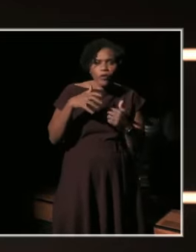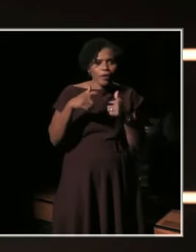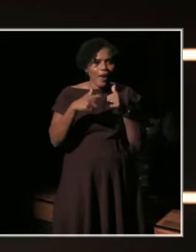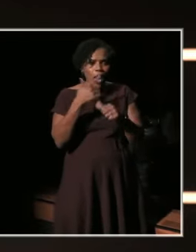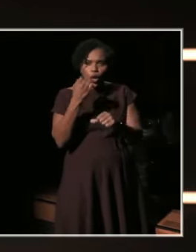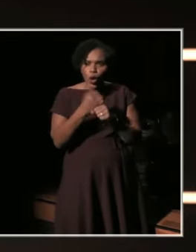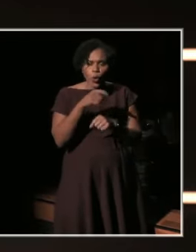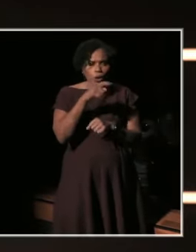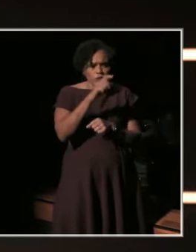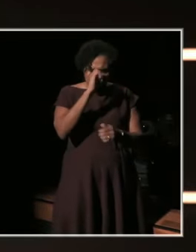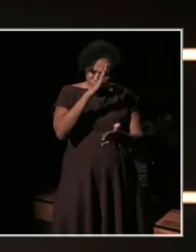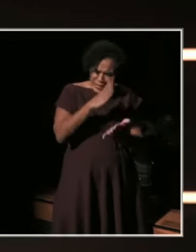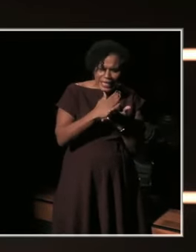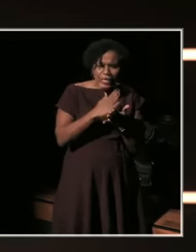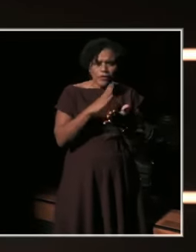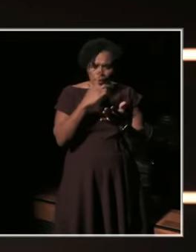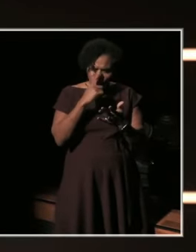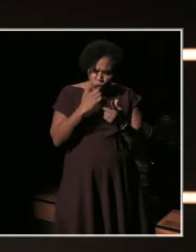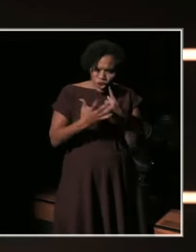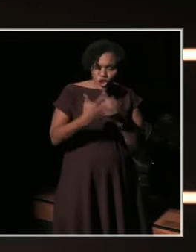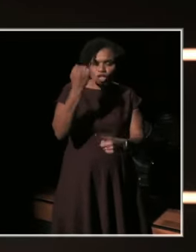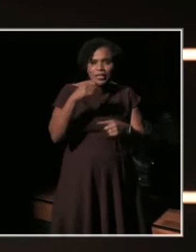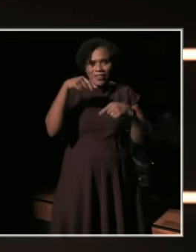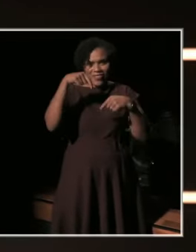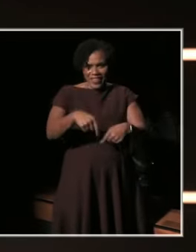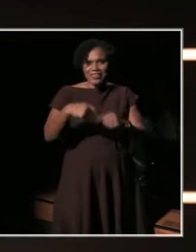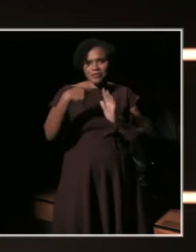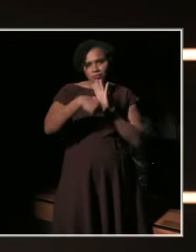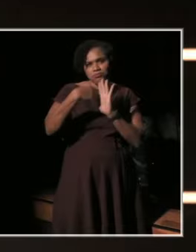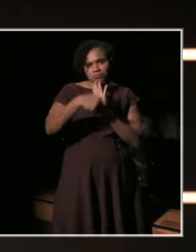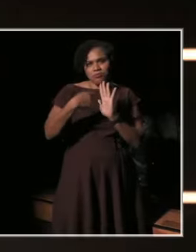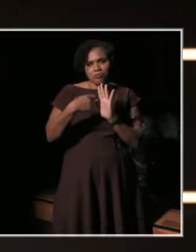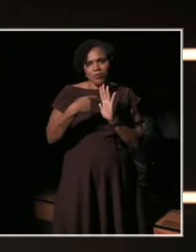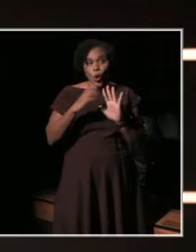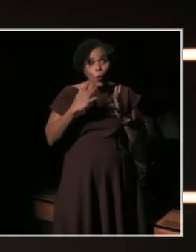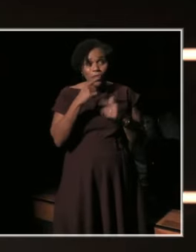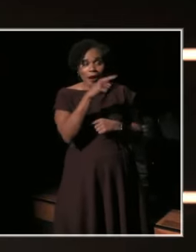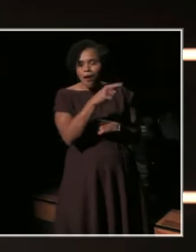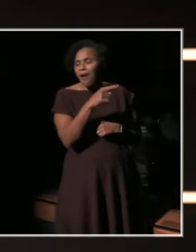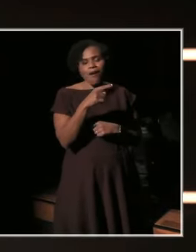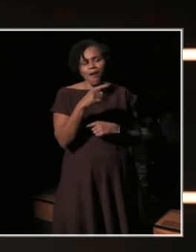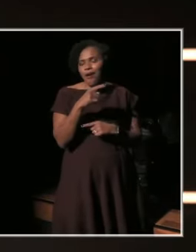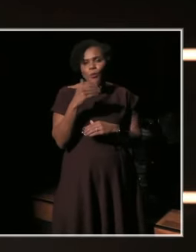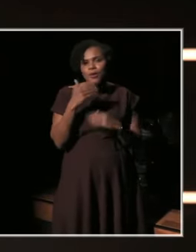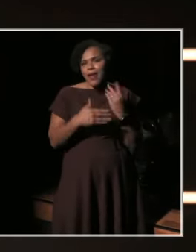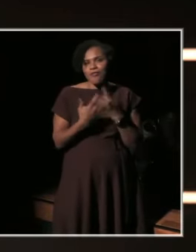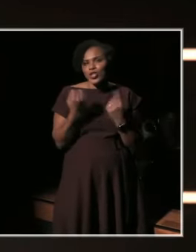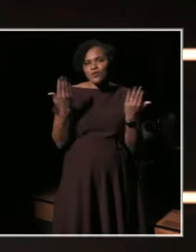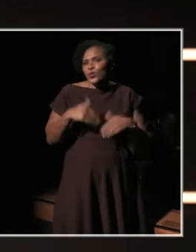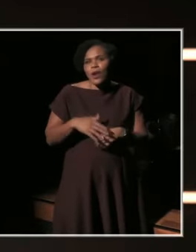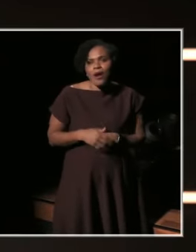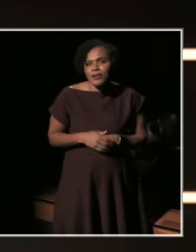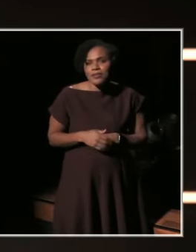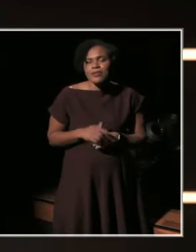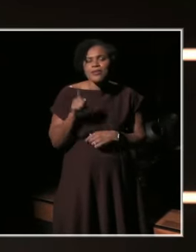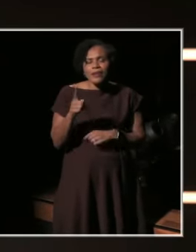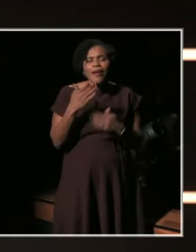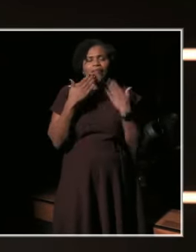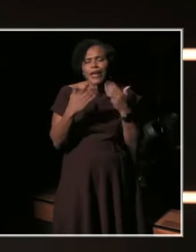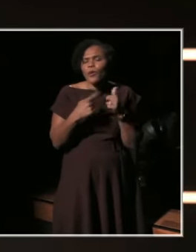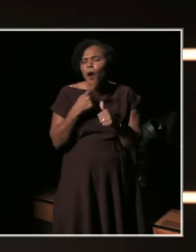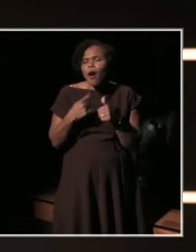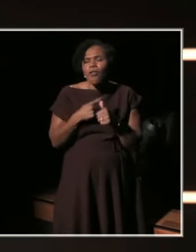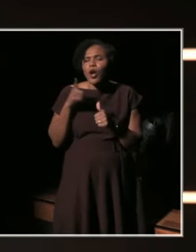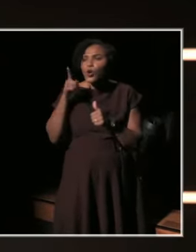belief in this movie, we would not be here tonight. And thank you, Arthur. Thank you so much for allowing us to carry